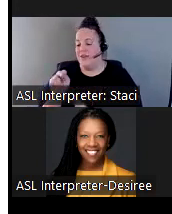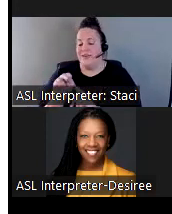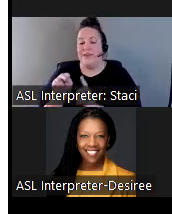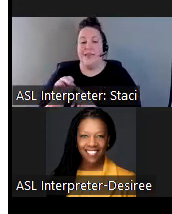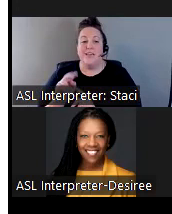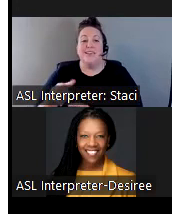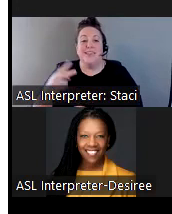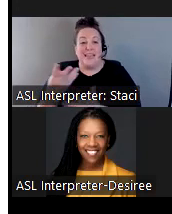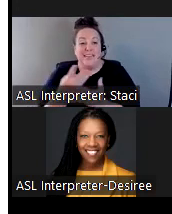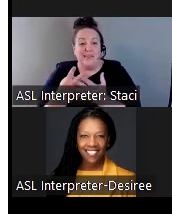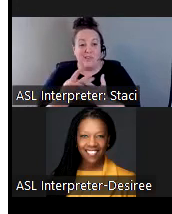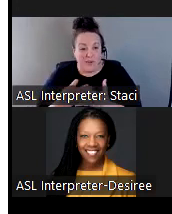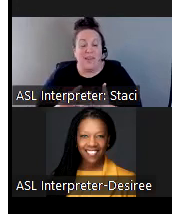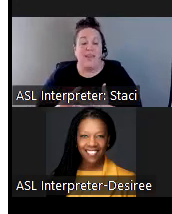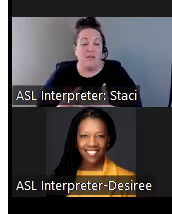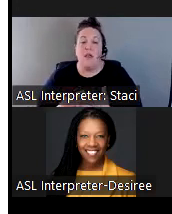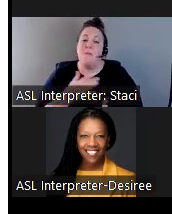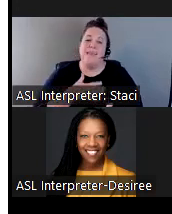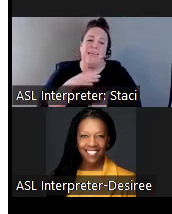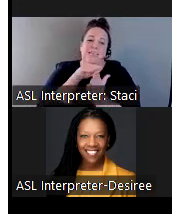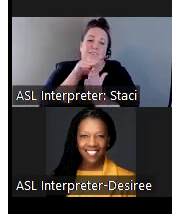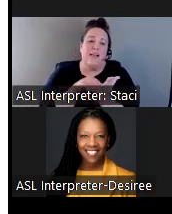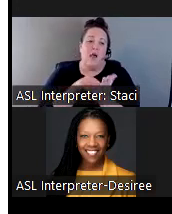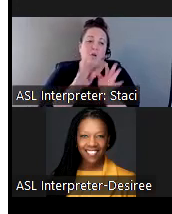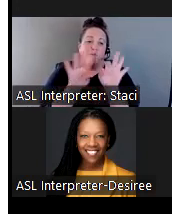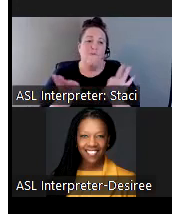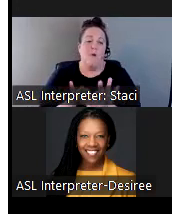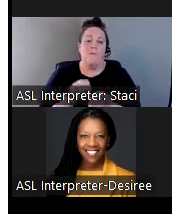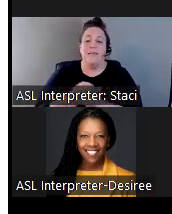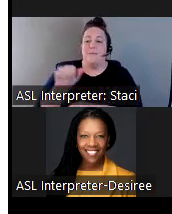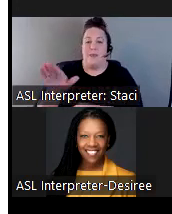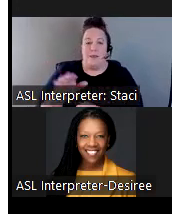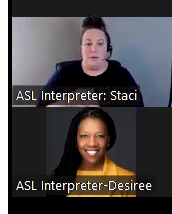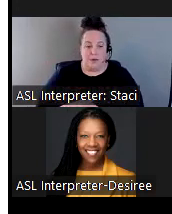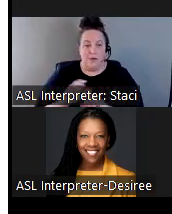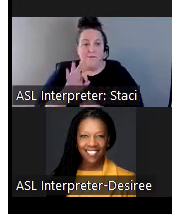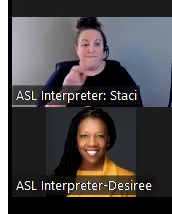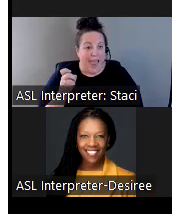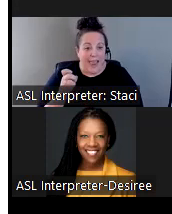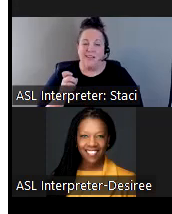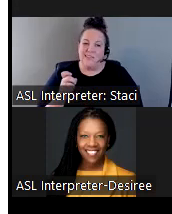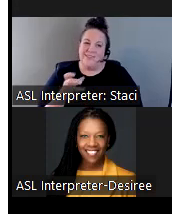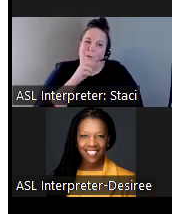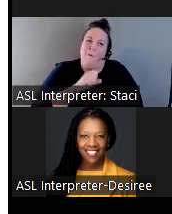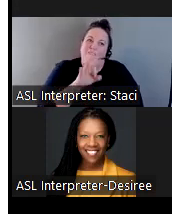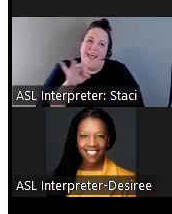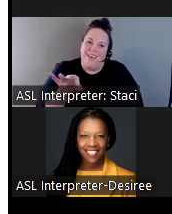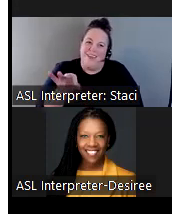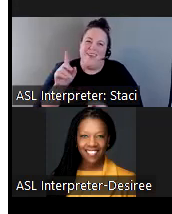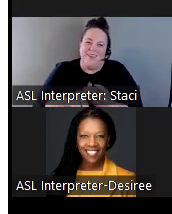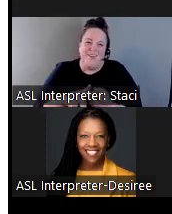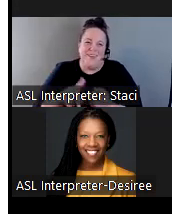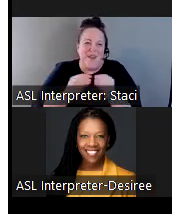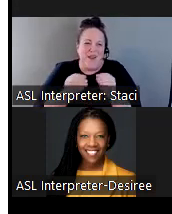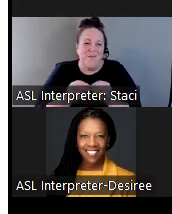often, but it does occur. Please fill out this form and submit it. You can fax it the old-fashioned way to the number on the screen,